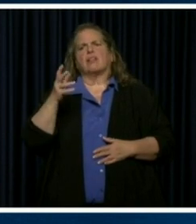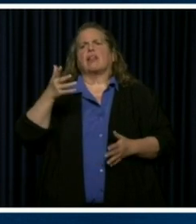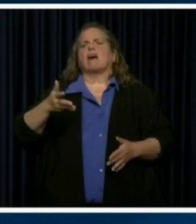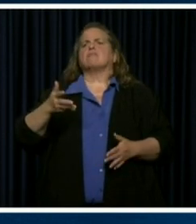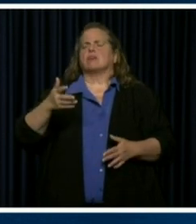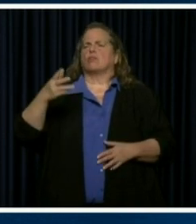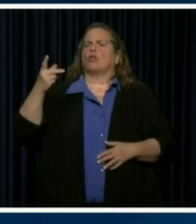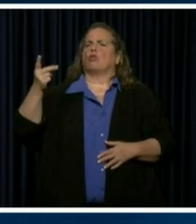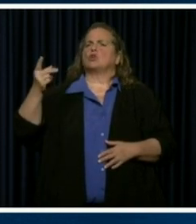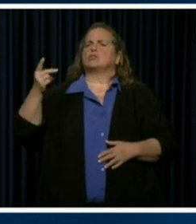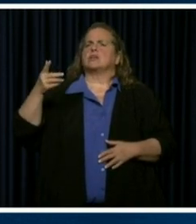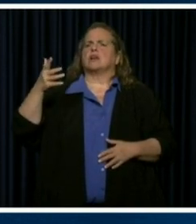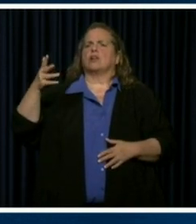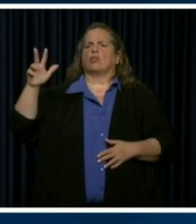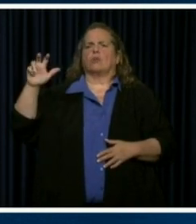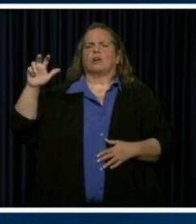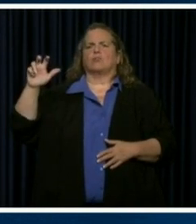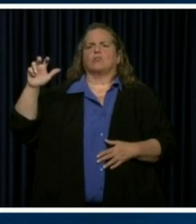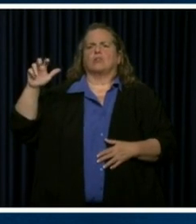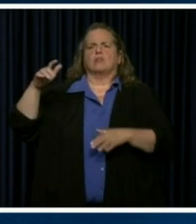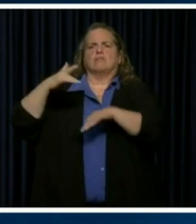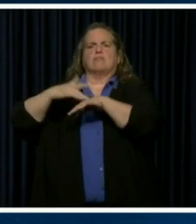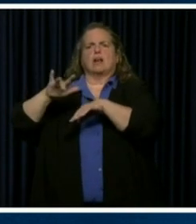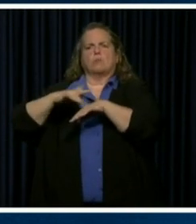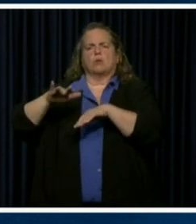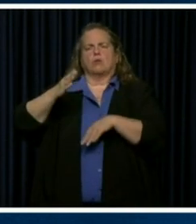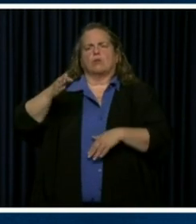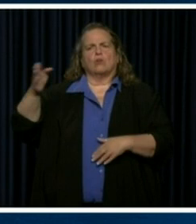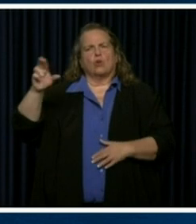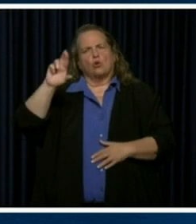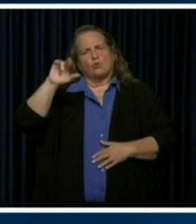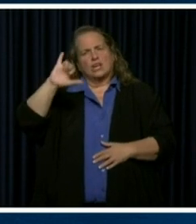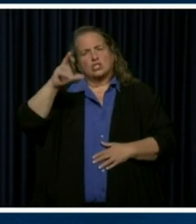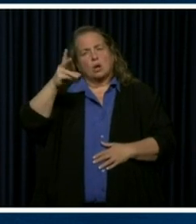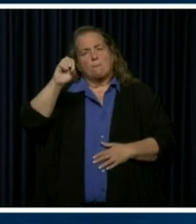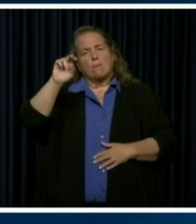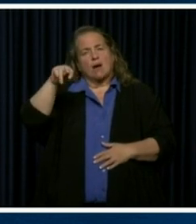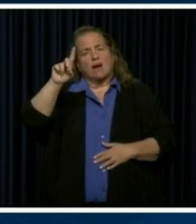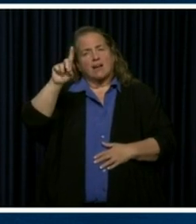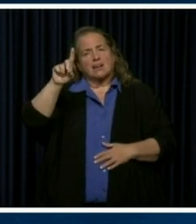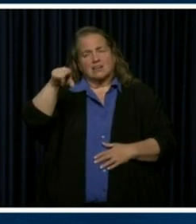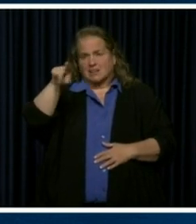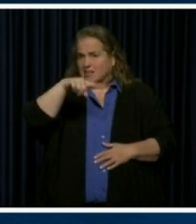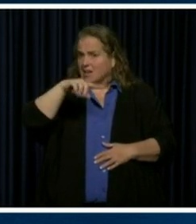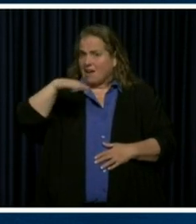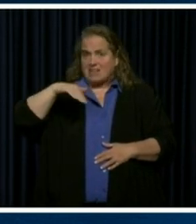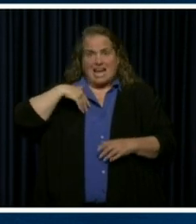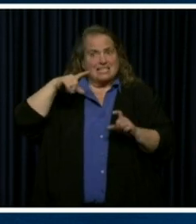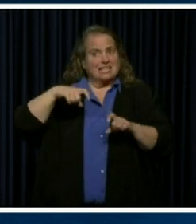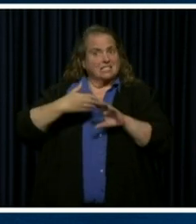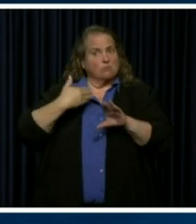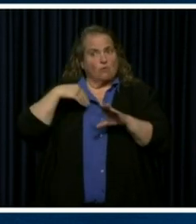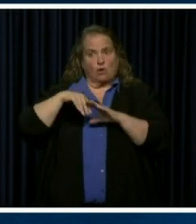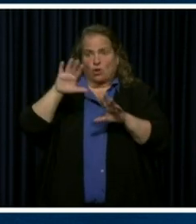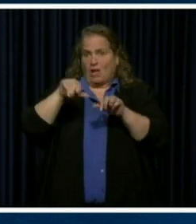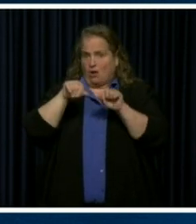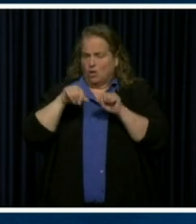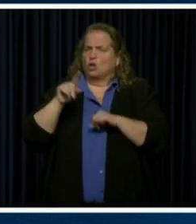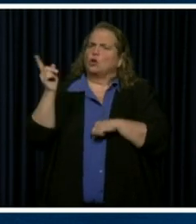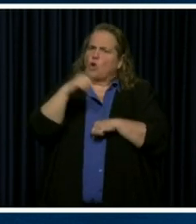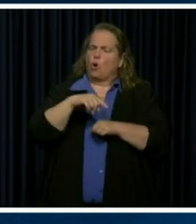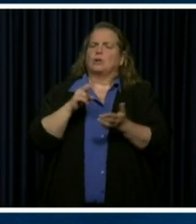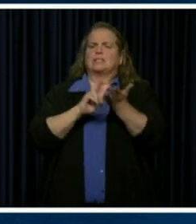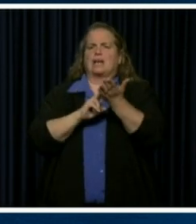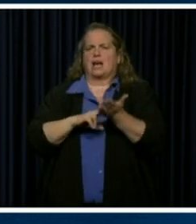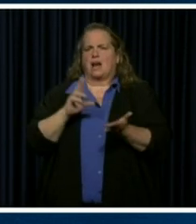on Thursday, another 300 spots available. Again, Richmond area. We haven't had testing directly in your area. We need you to sign